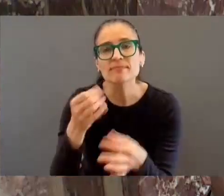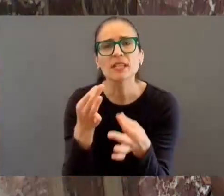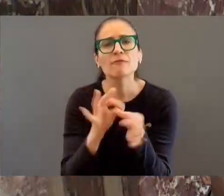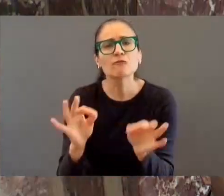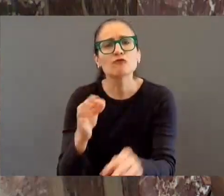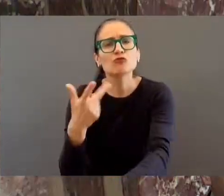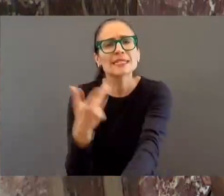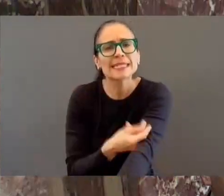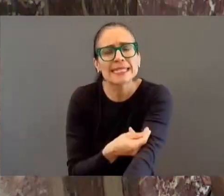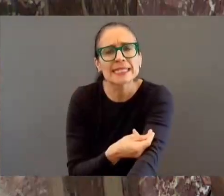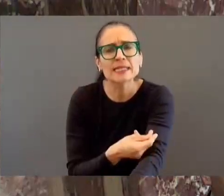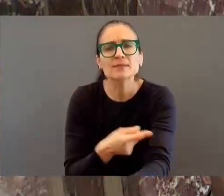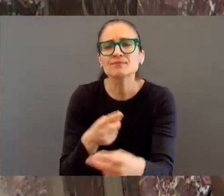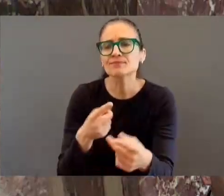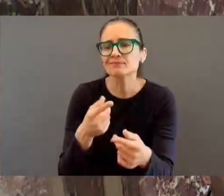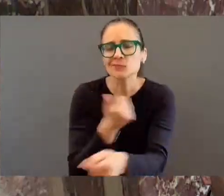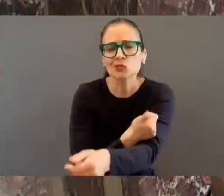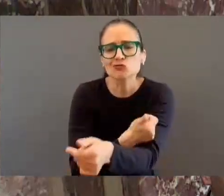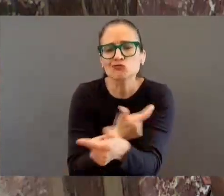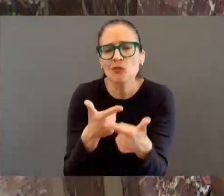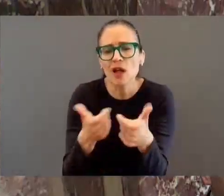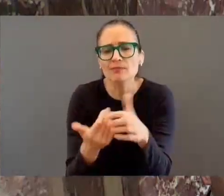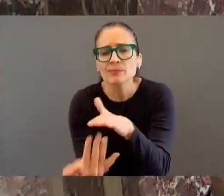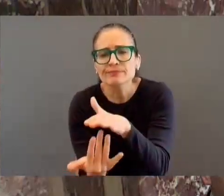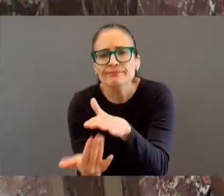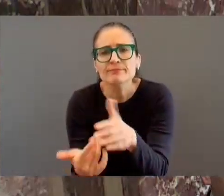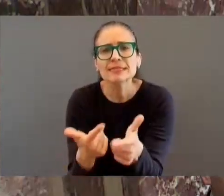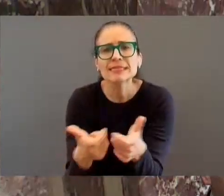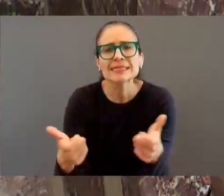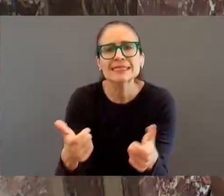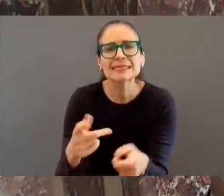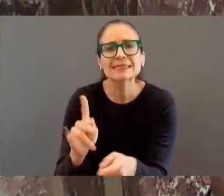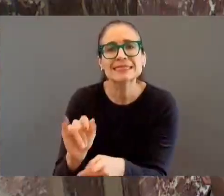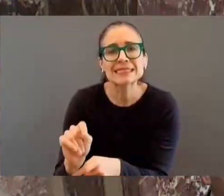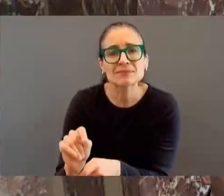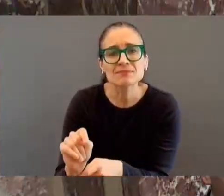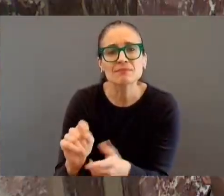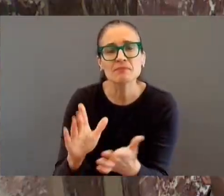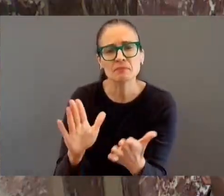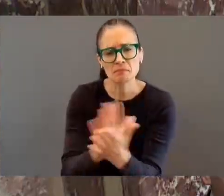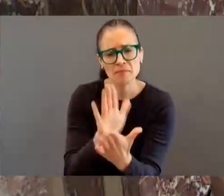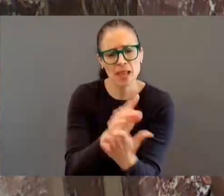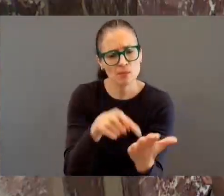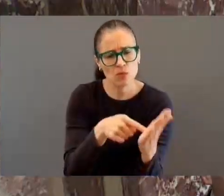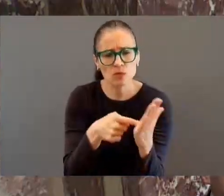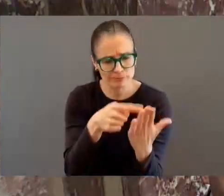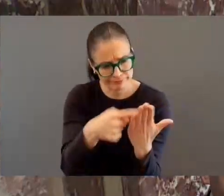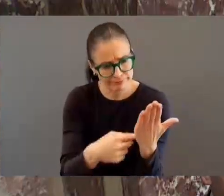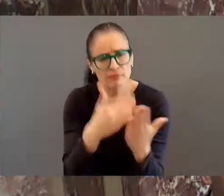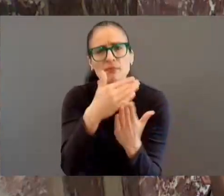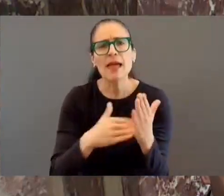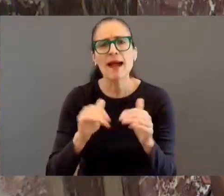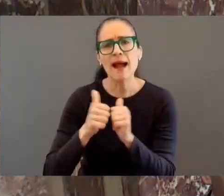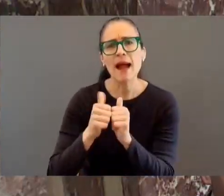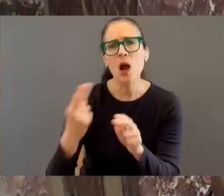hard drugs provided by this government and this Premier.